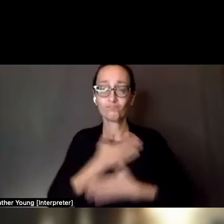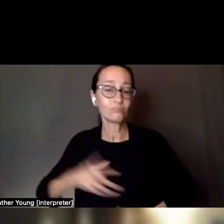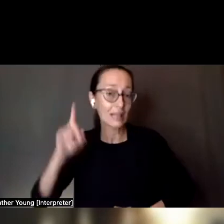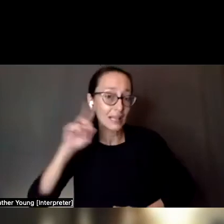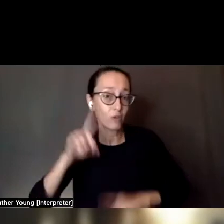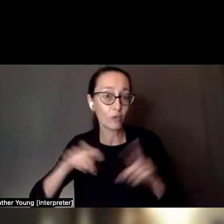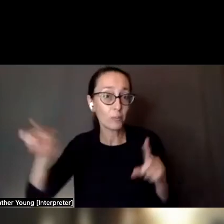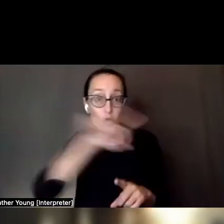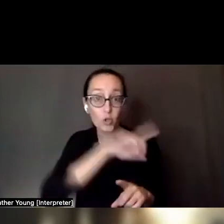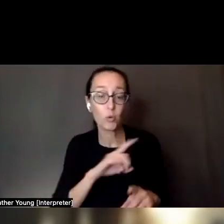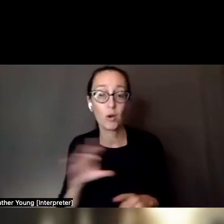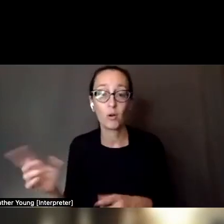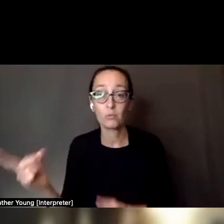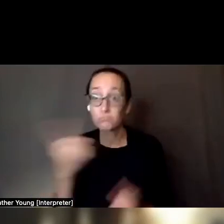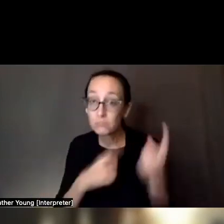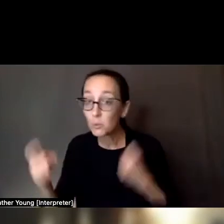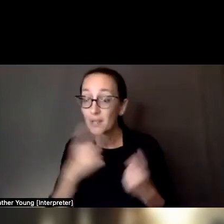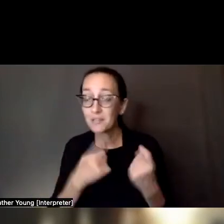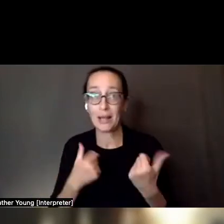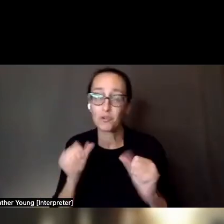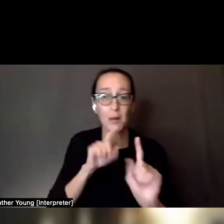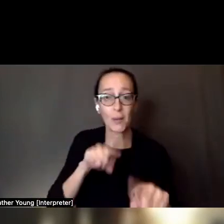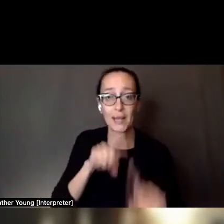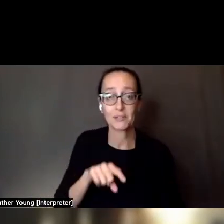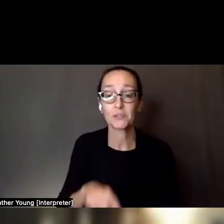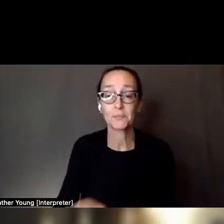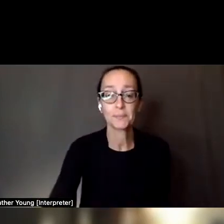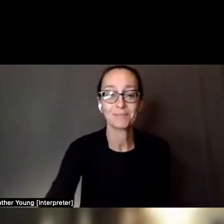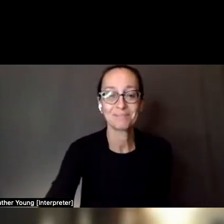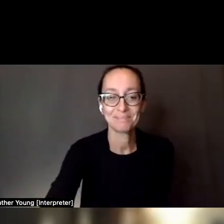and try to answer any questions that you might have.